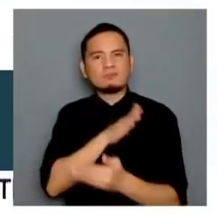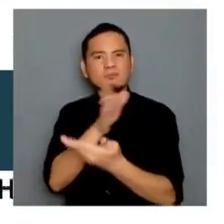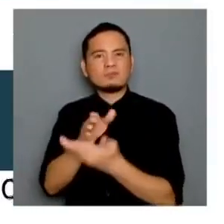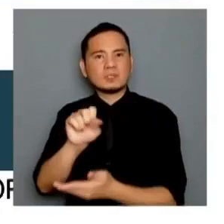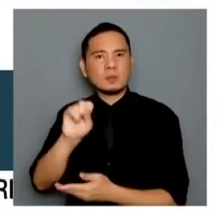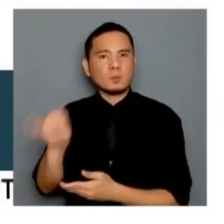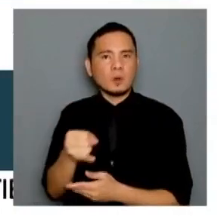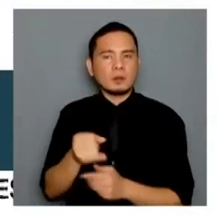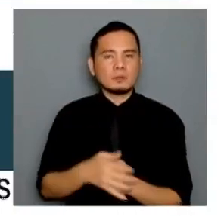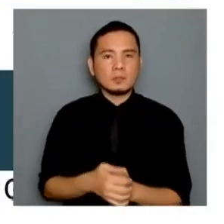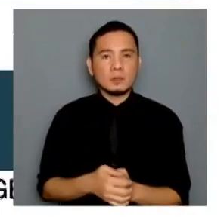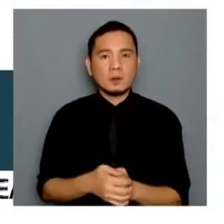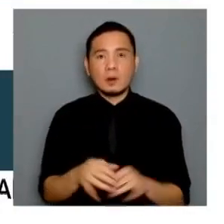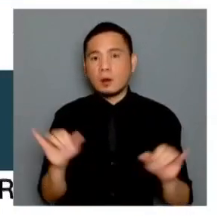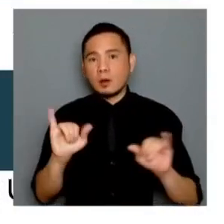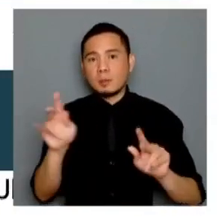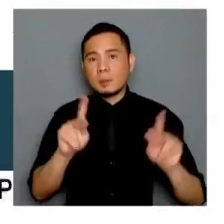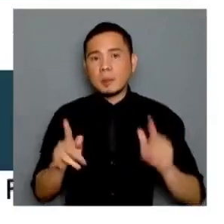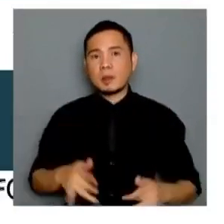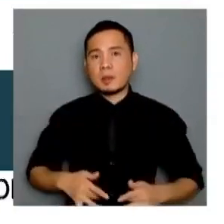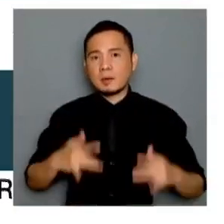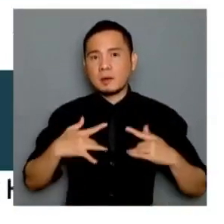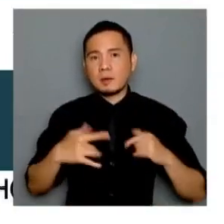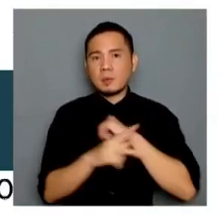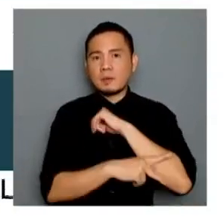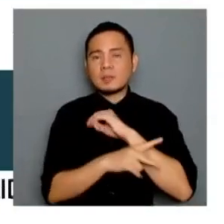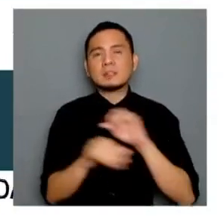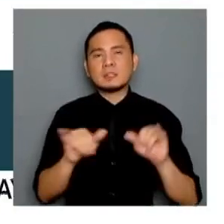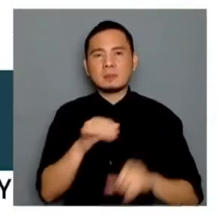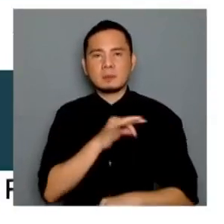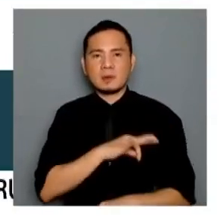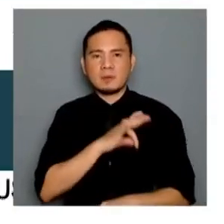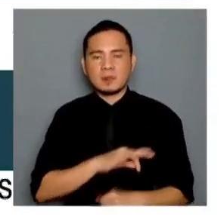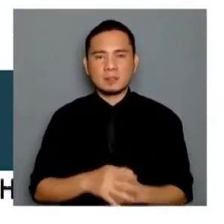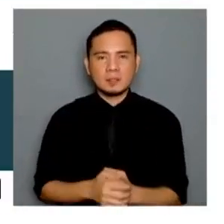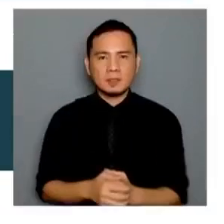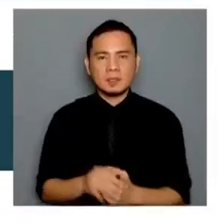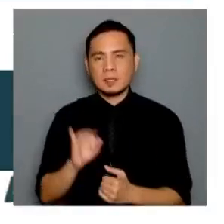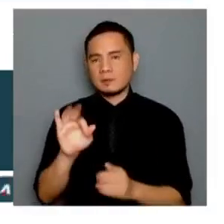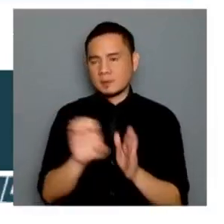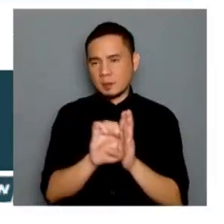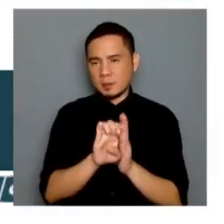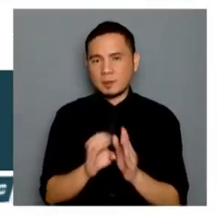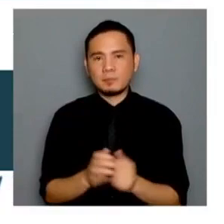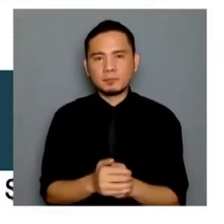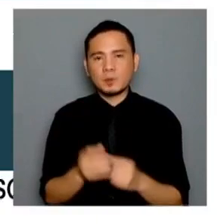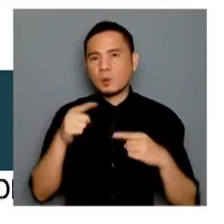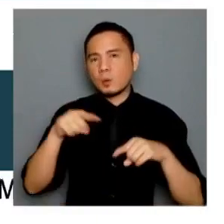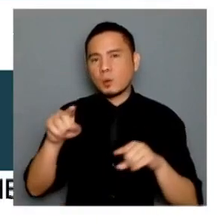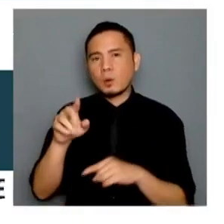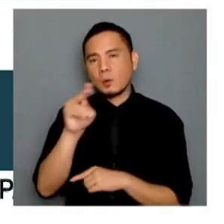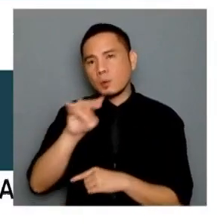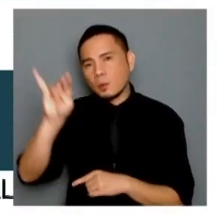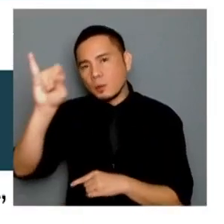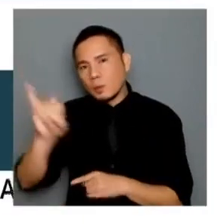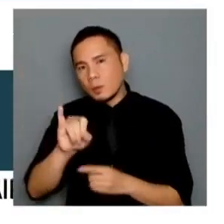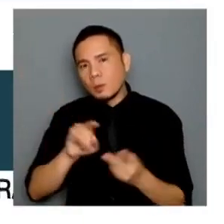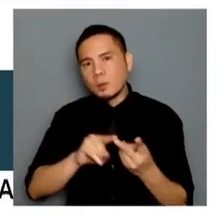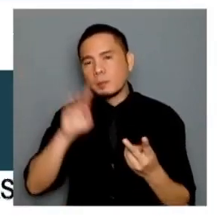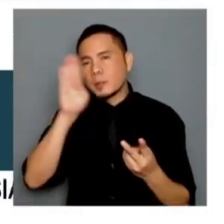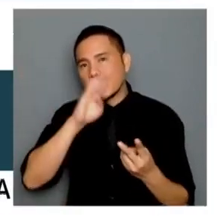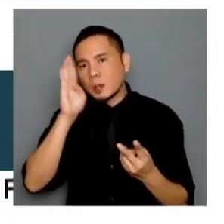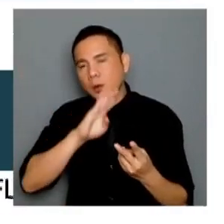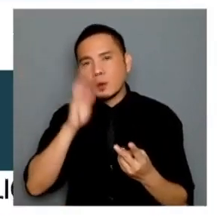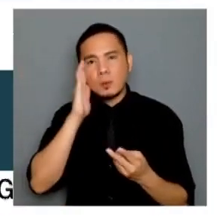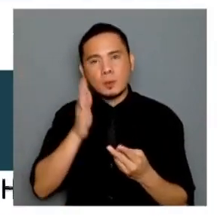from the provinces, because there are instances wherein people going, for instance, to Ilocos or to Bicol who pass through Metro